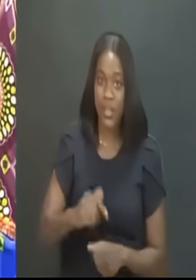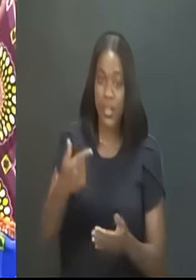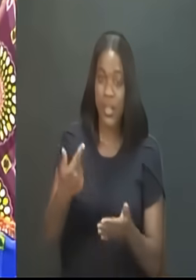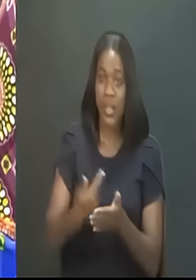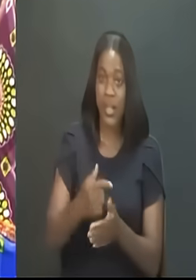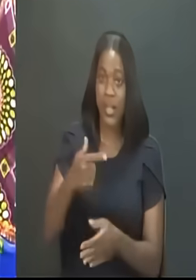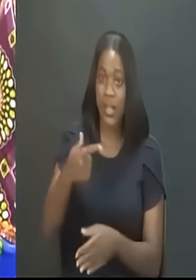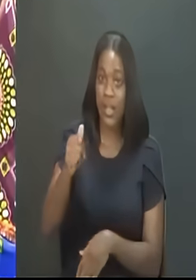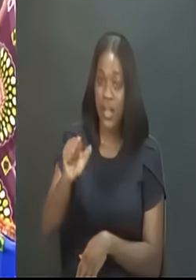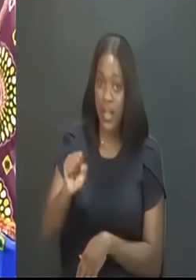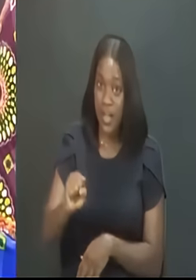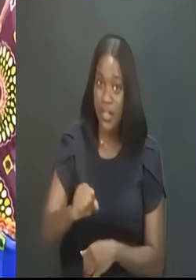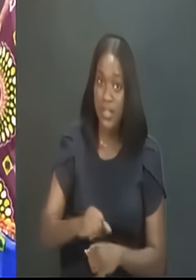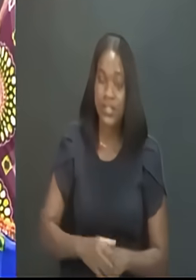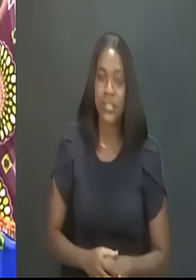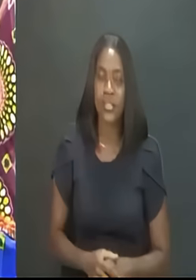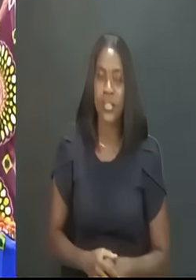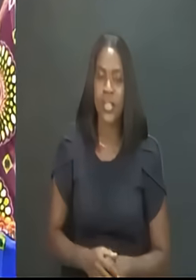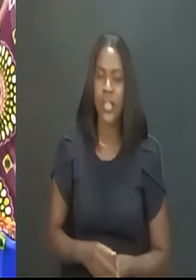Mr. Speaker,